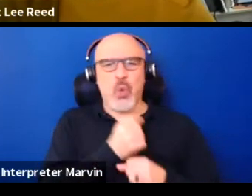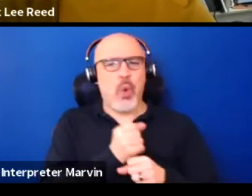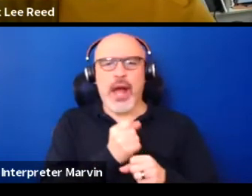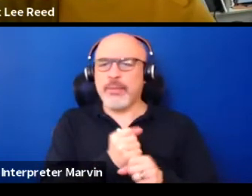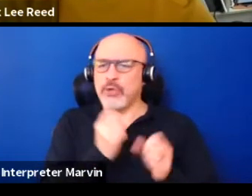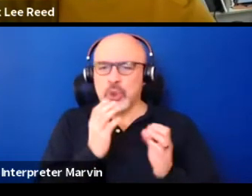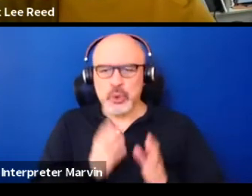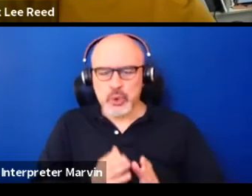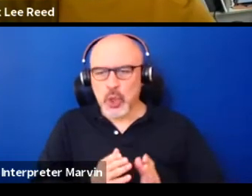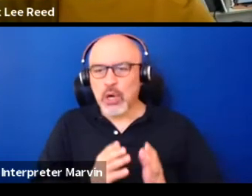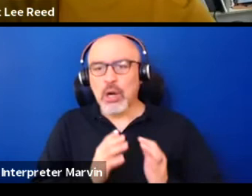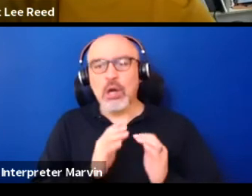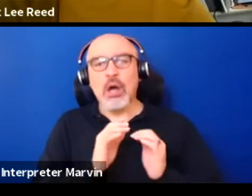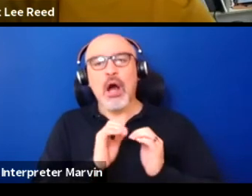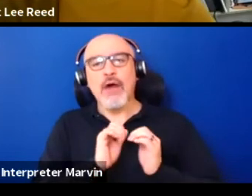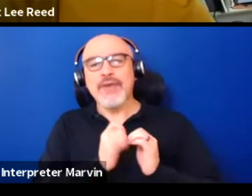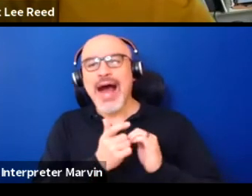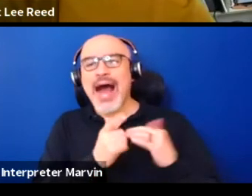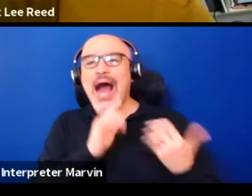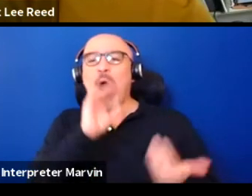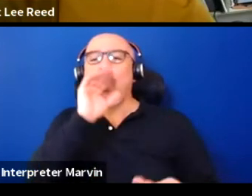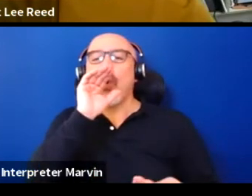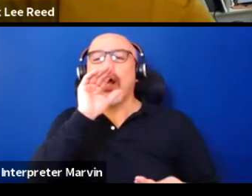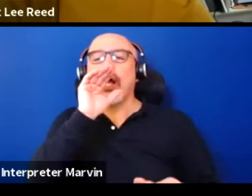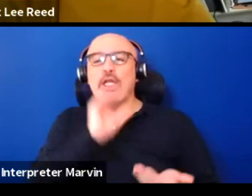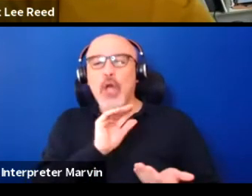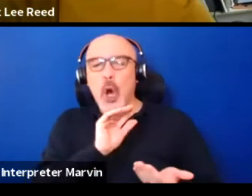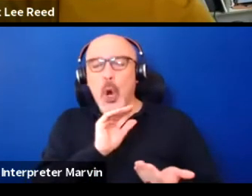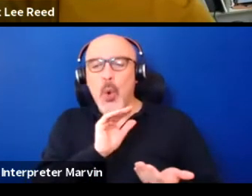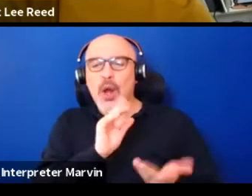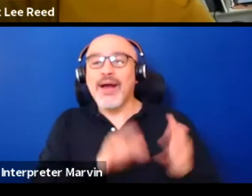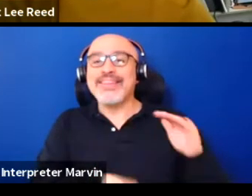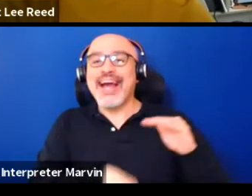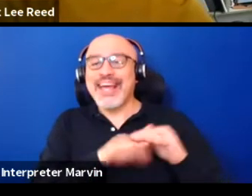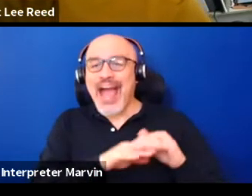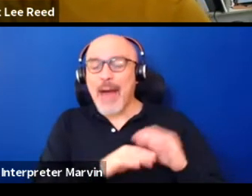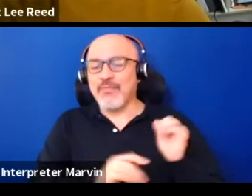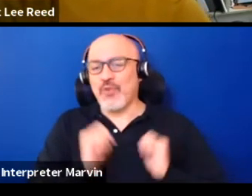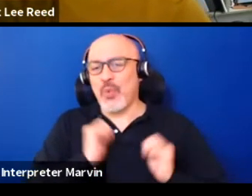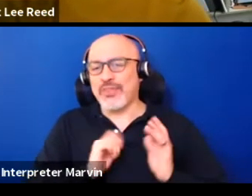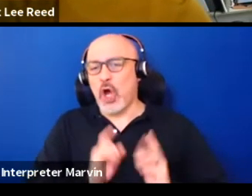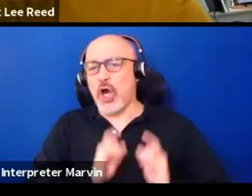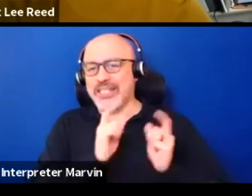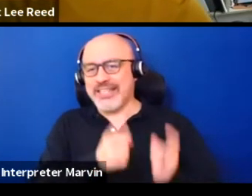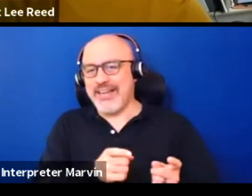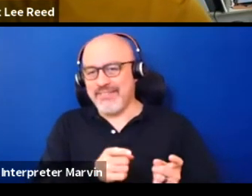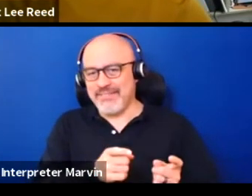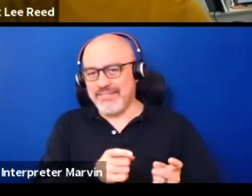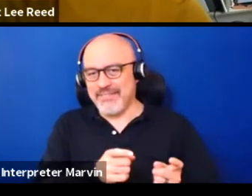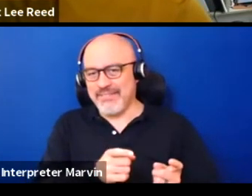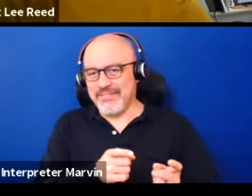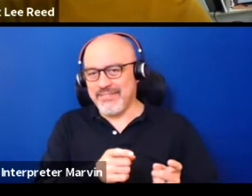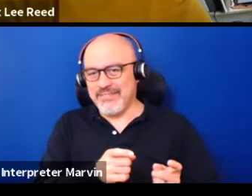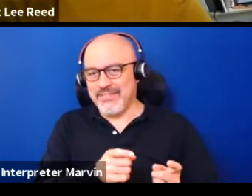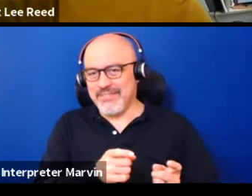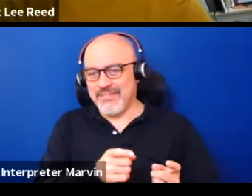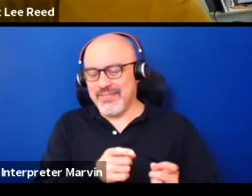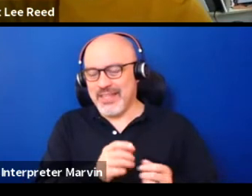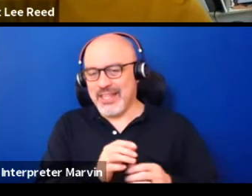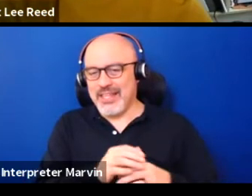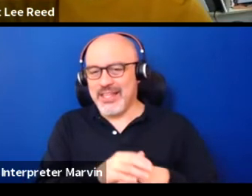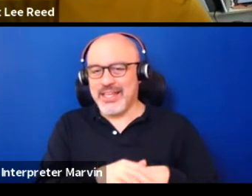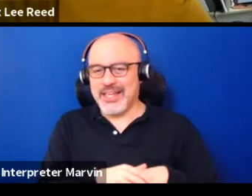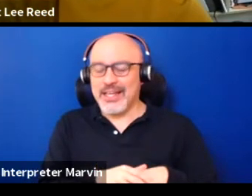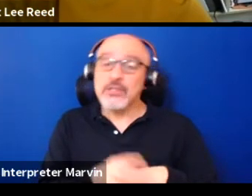of how low the cap was on what the actual artist got. Mm-hmm. Right? So